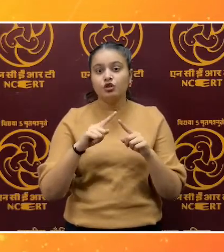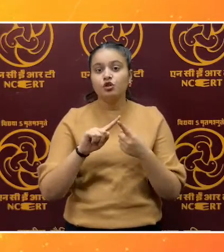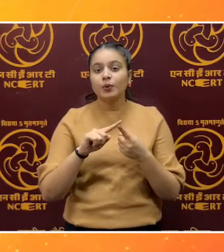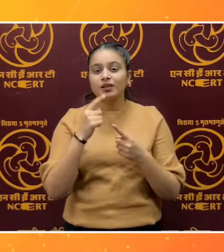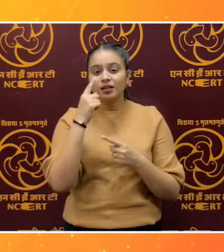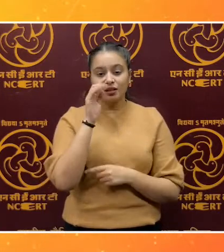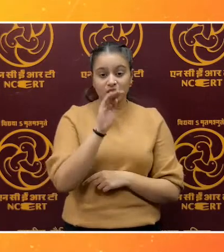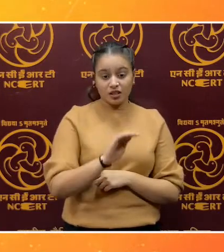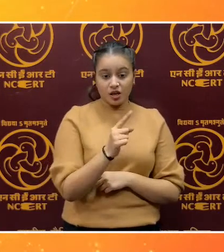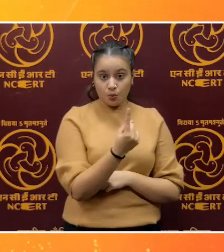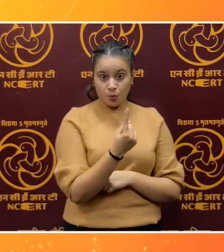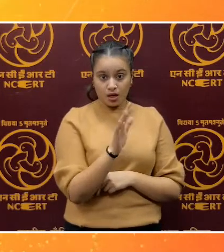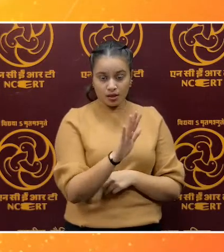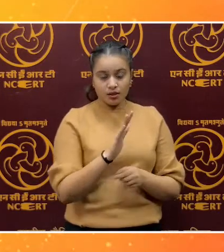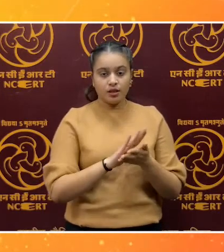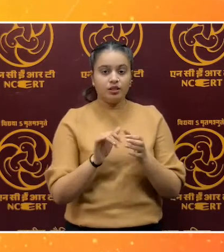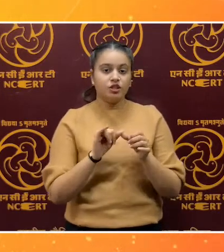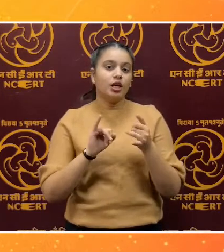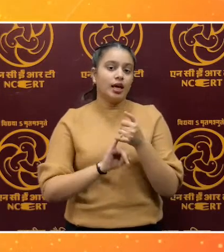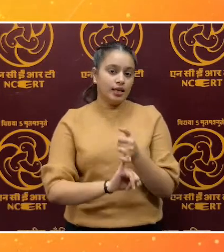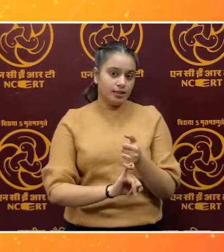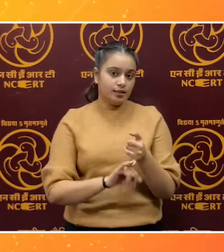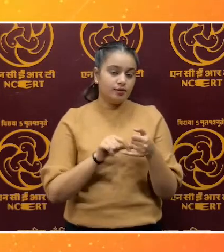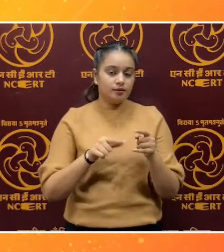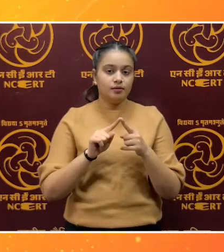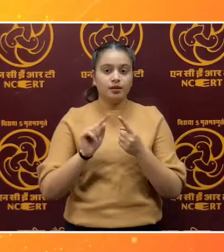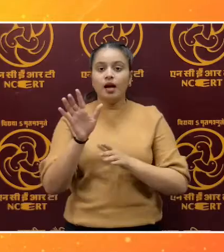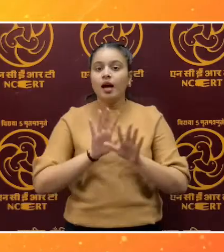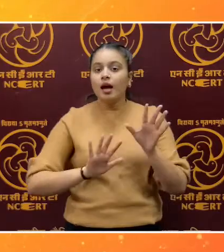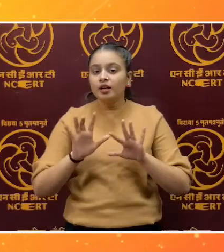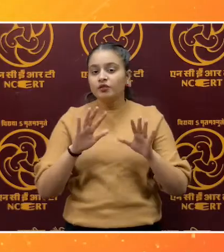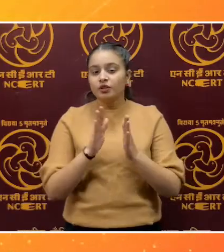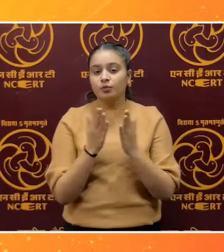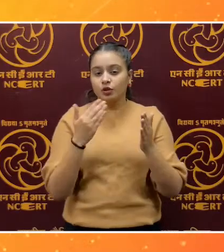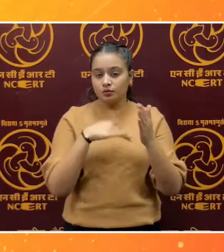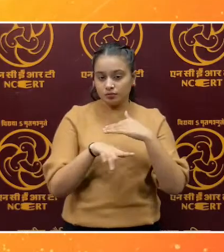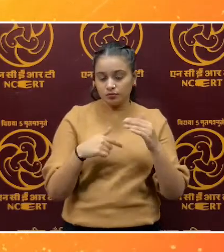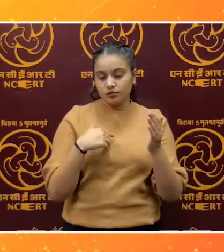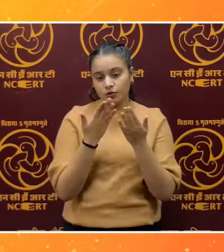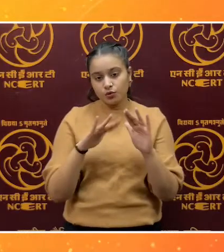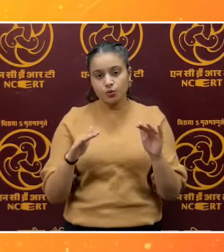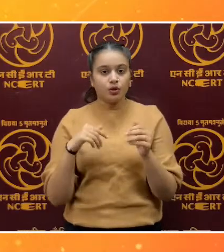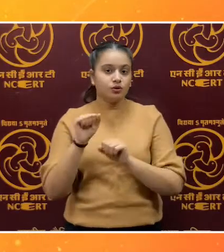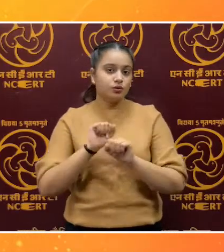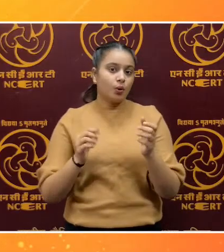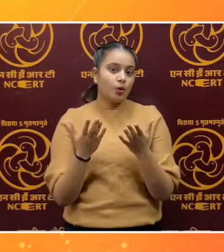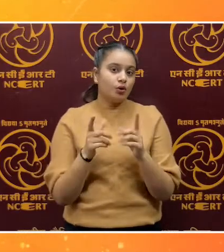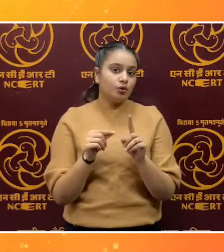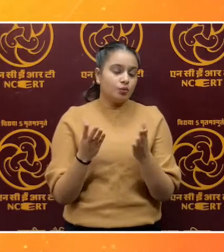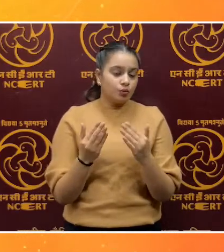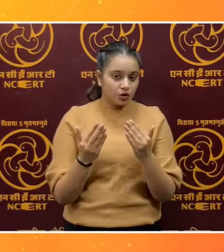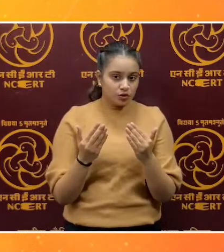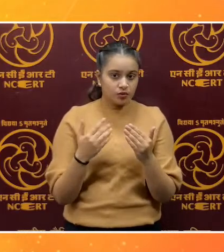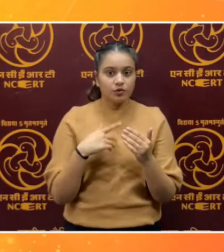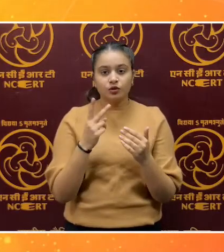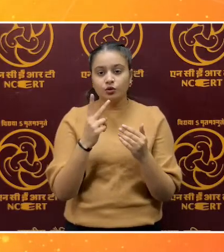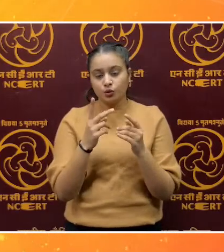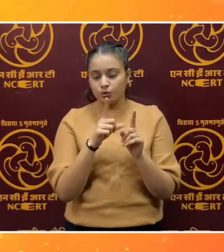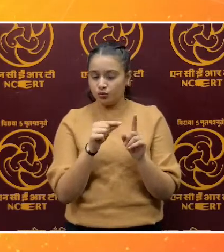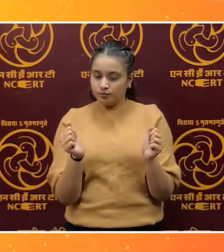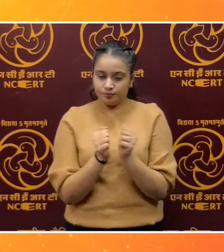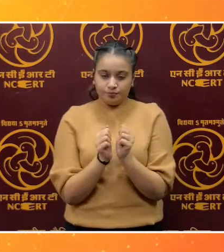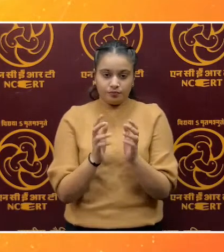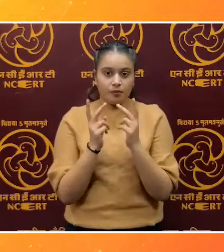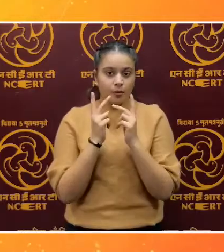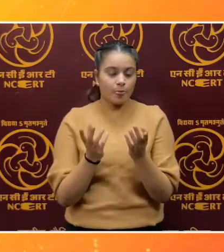right? So I'll go further. We have this exercise in our book, I think so the children will be able to do it. I'll just do two with you. Let's